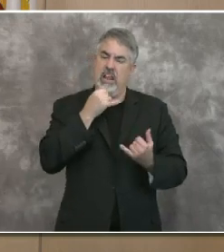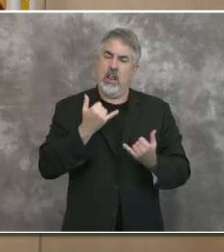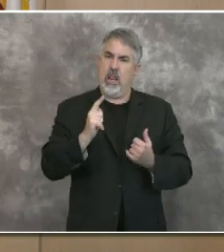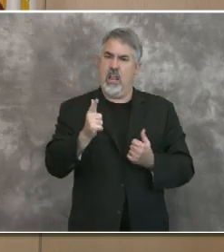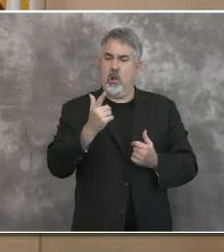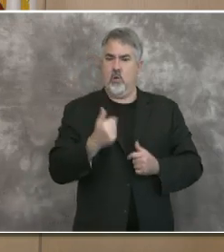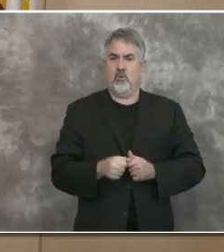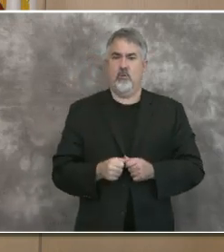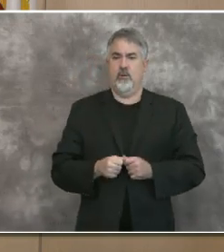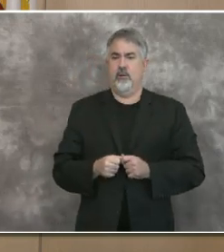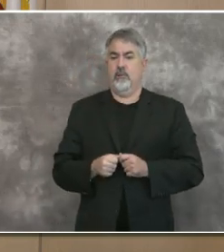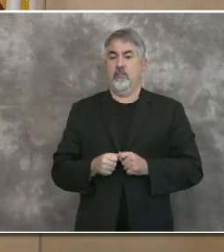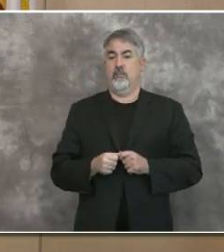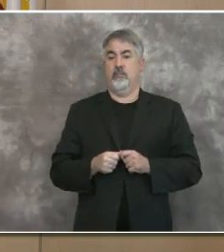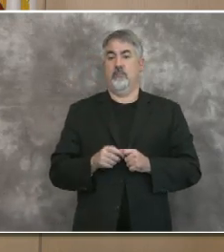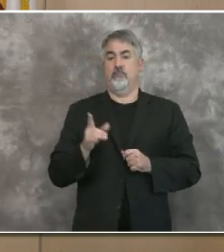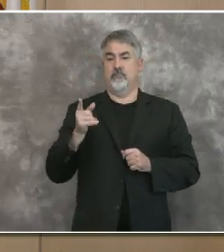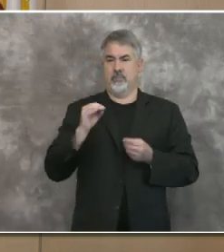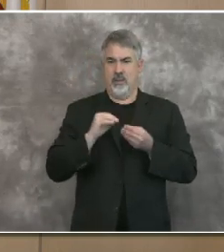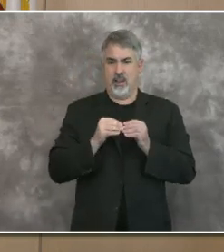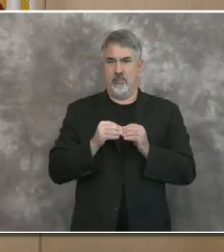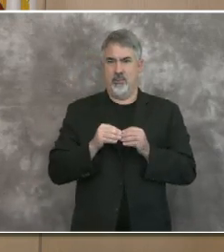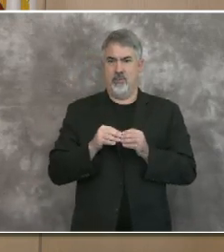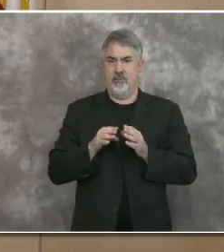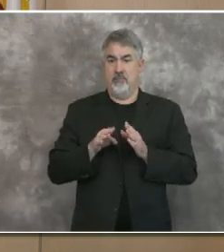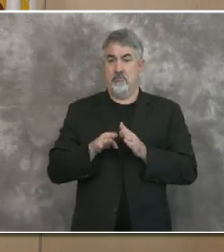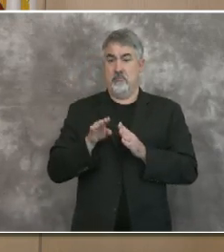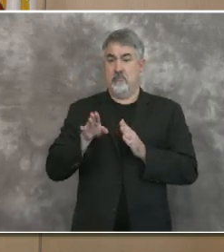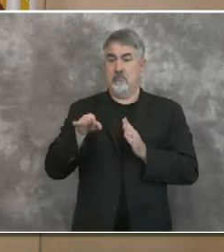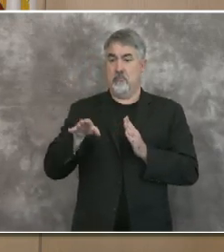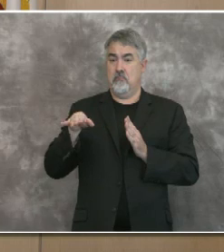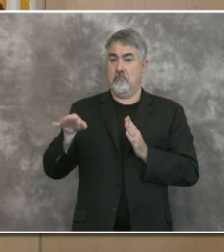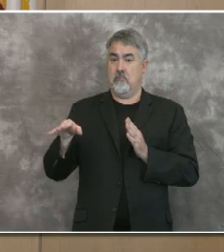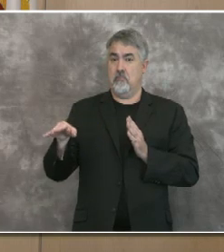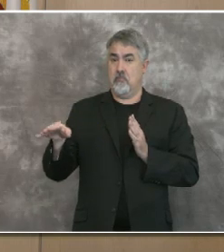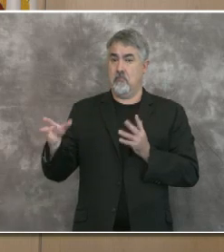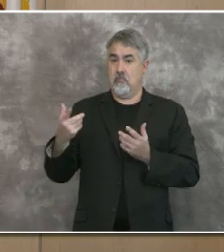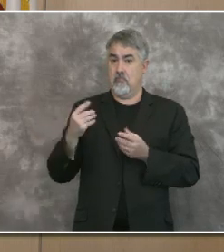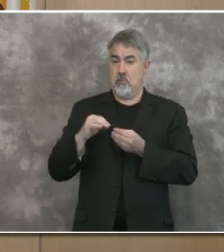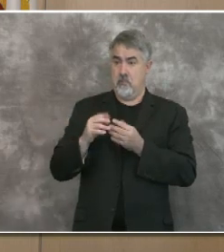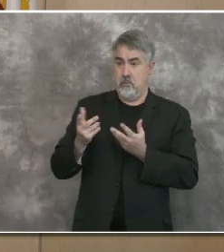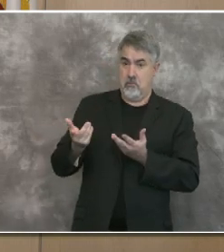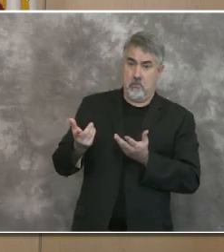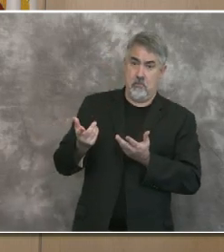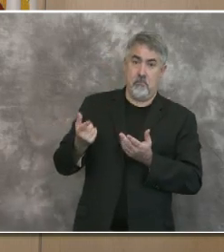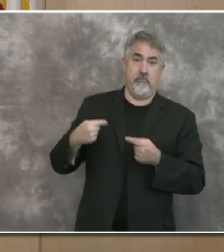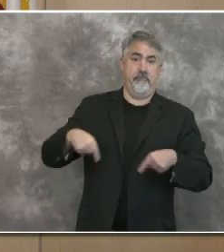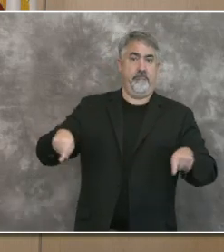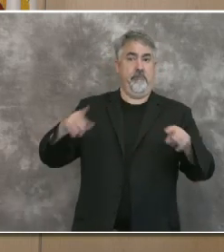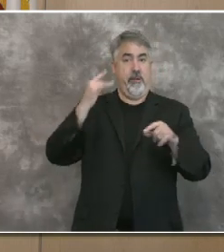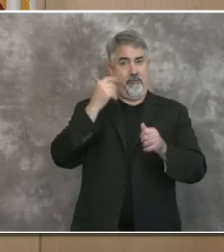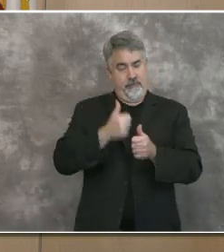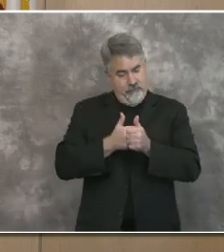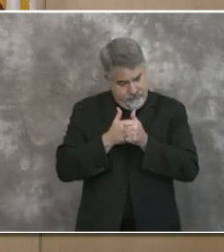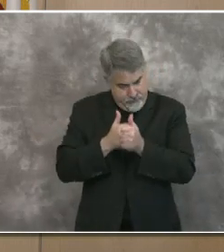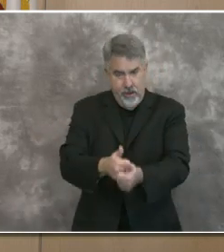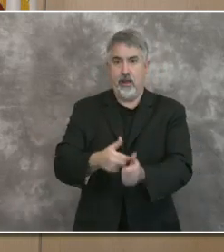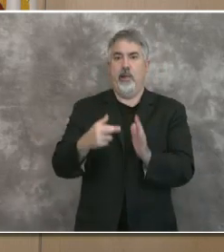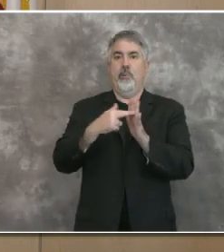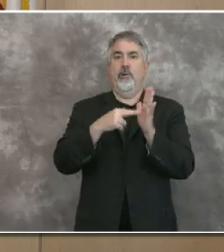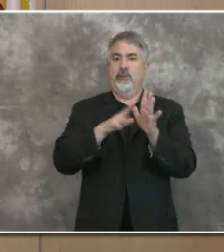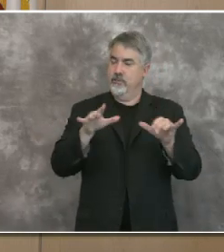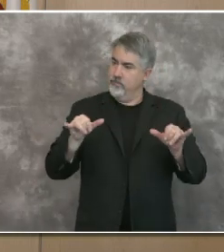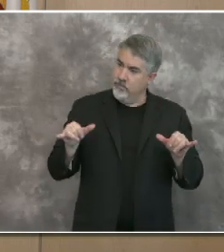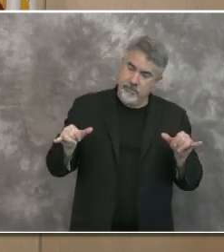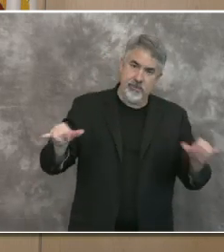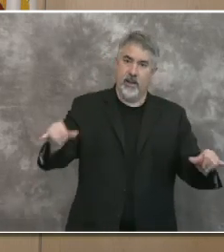are currently trending in the right direction. This is due to the efforts from all of you, our San Diego residents, our